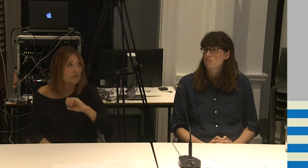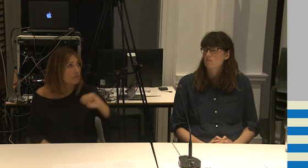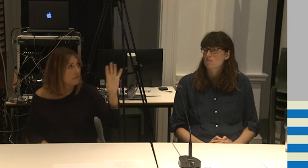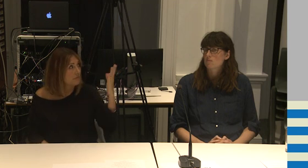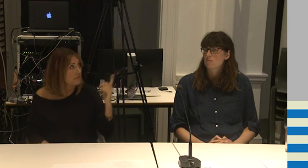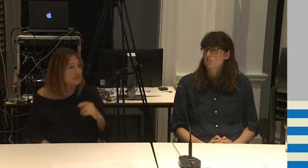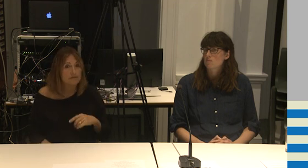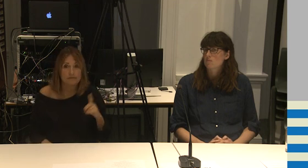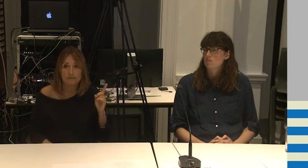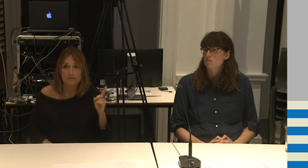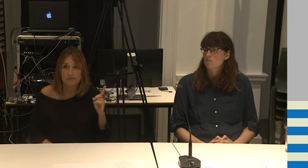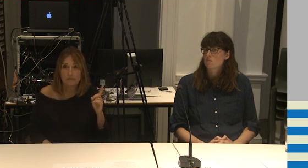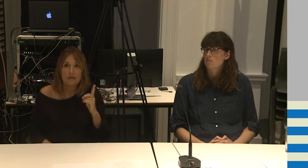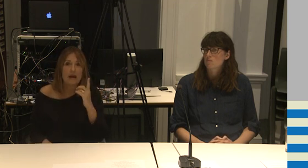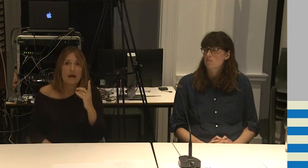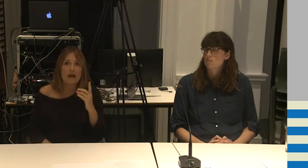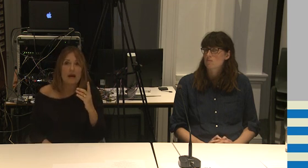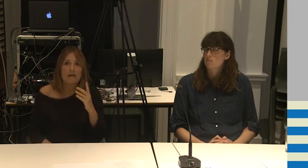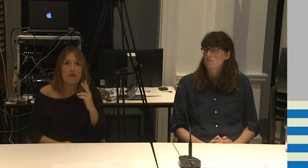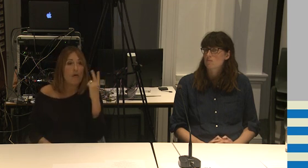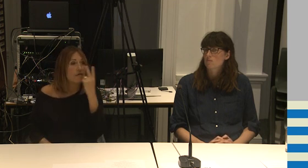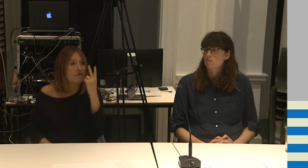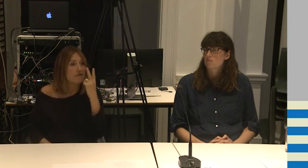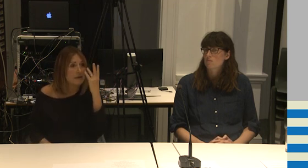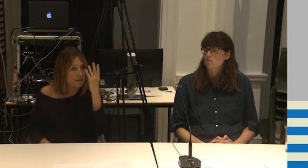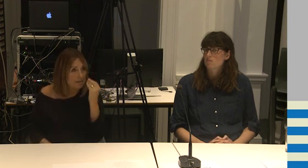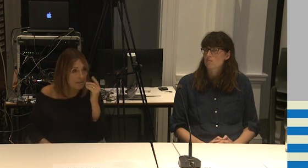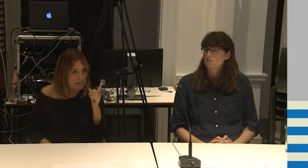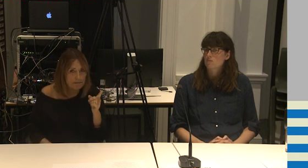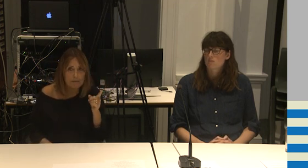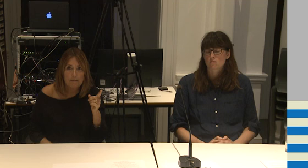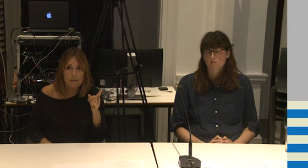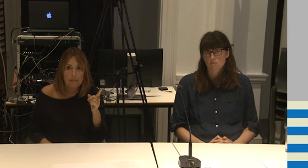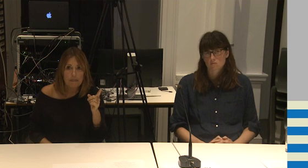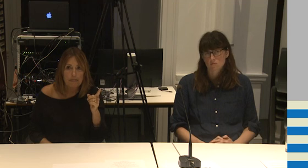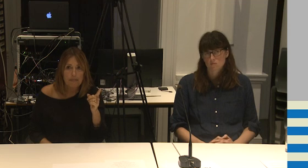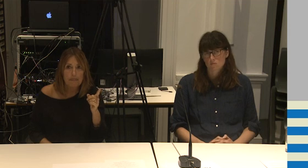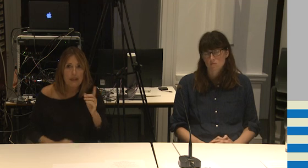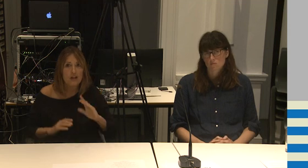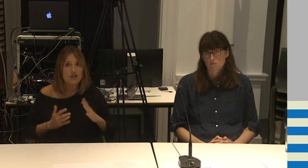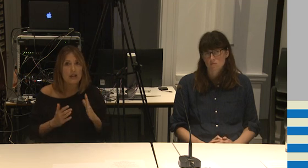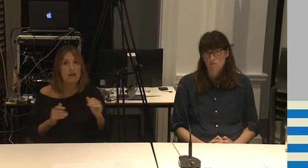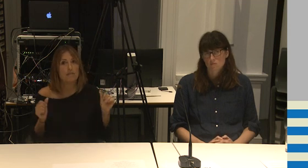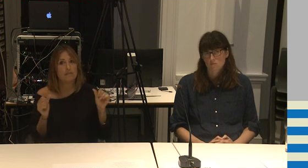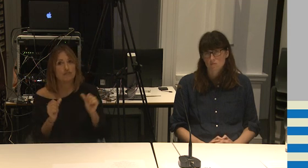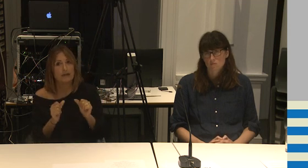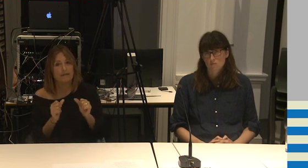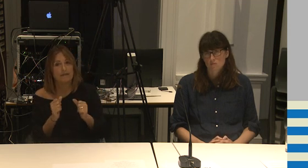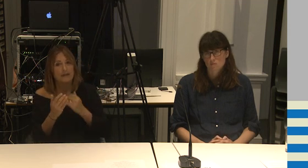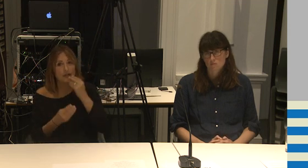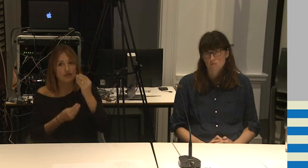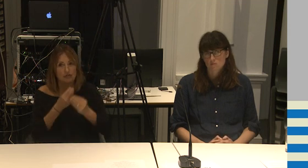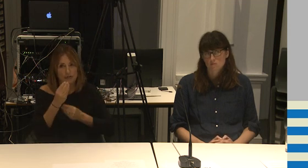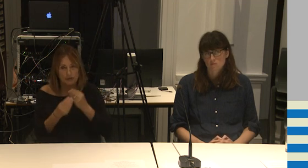They've already got it out. And for visual impaired people amongst us, just a brief audio